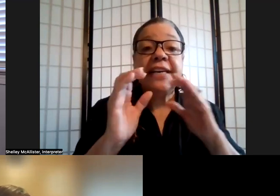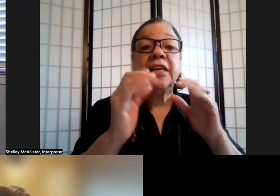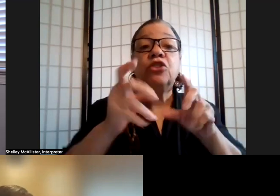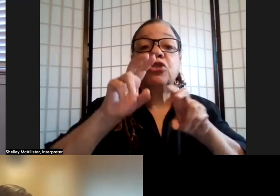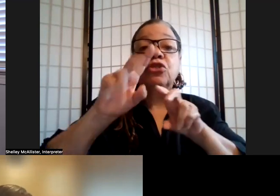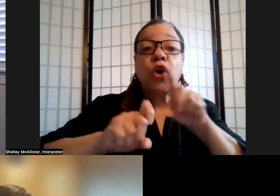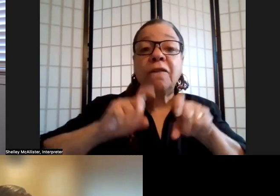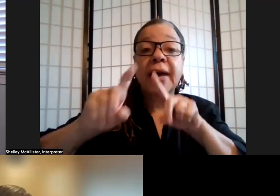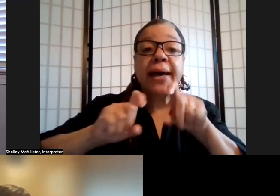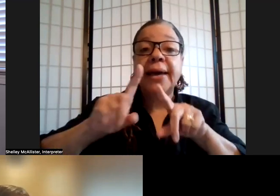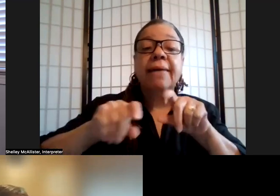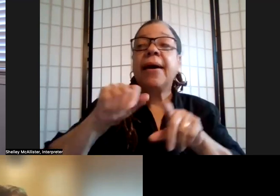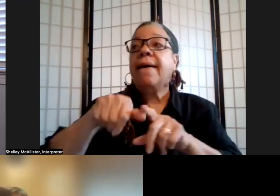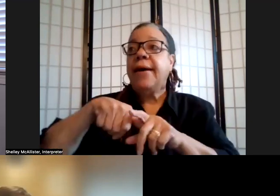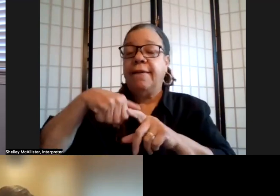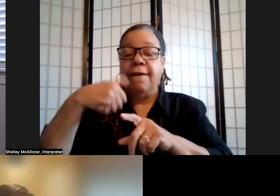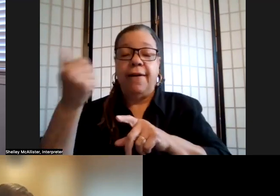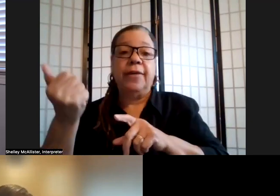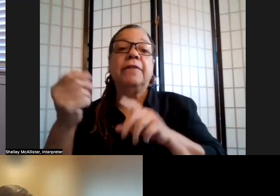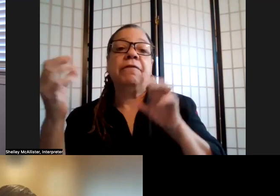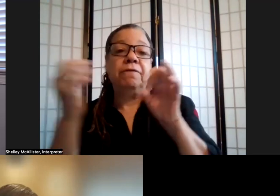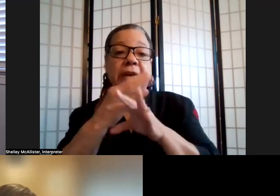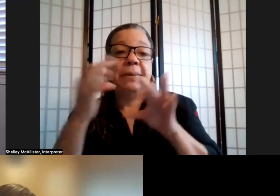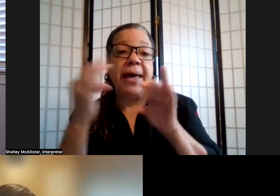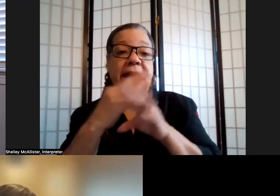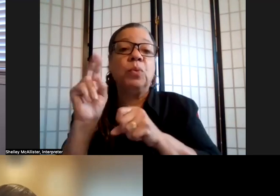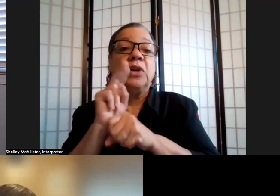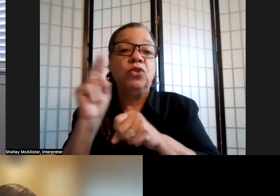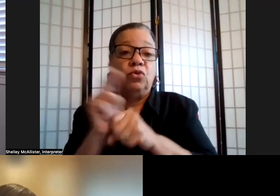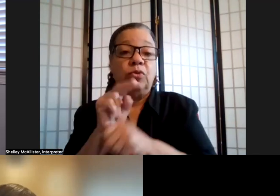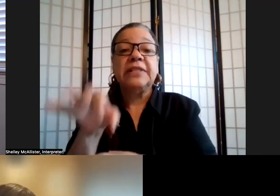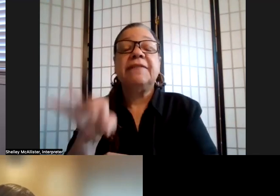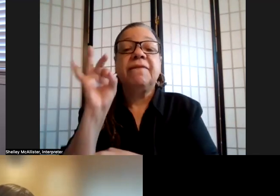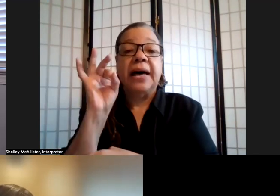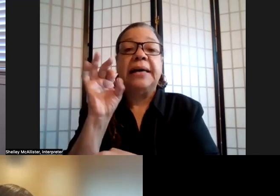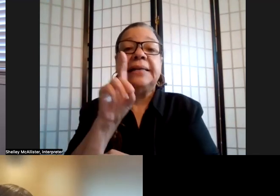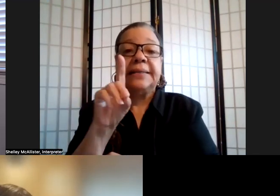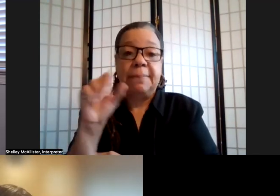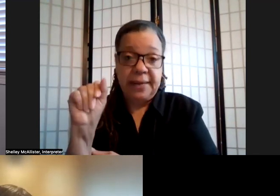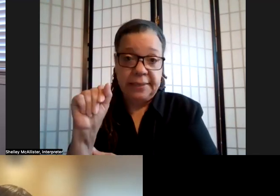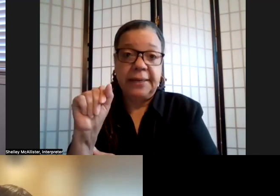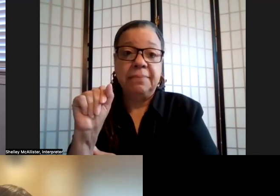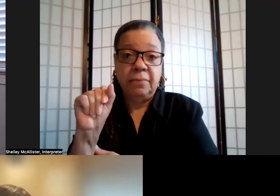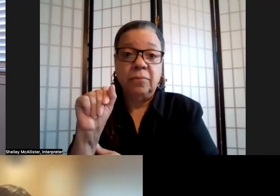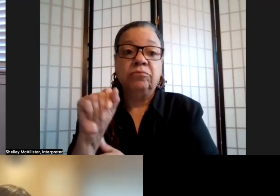other surveys that we use define disability.